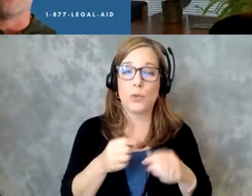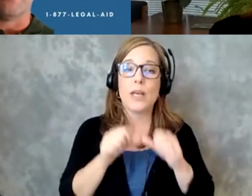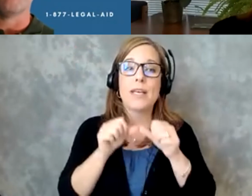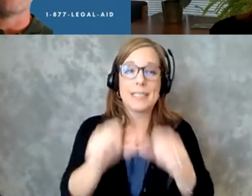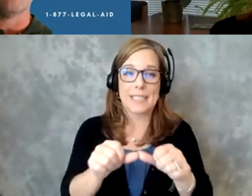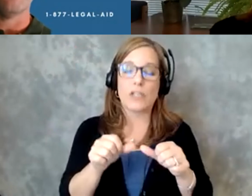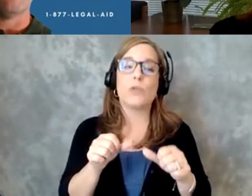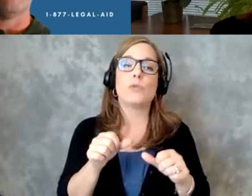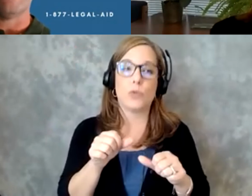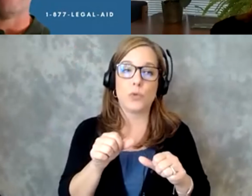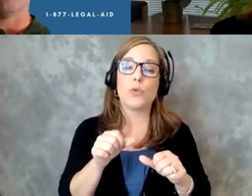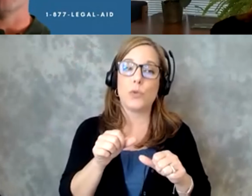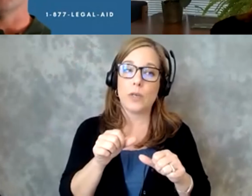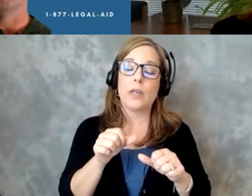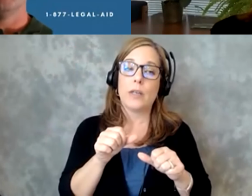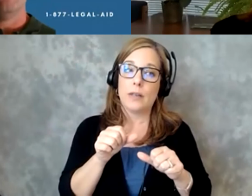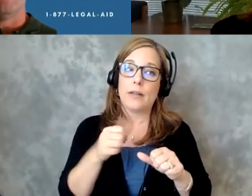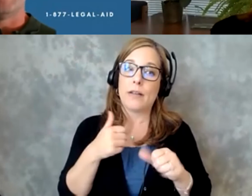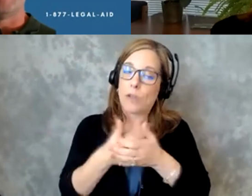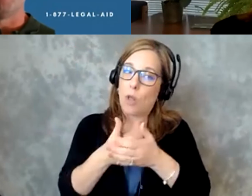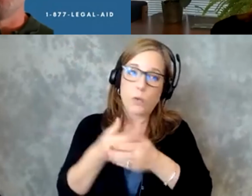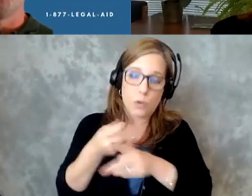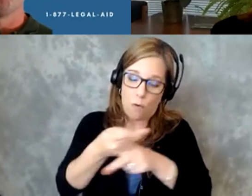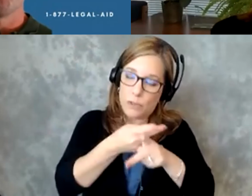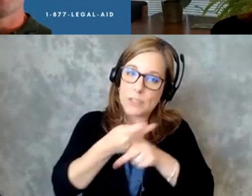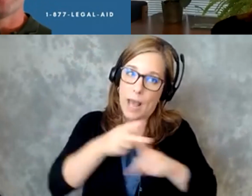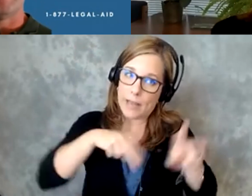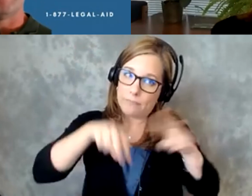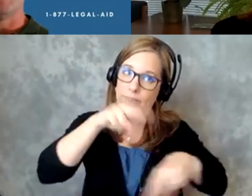exercise great oversight over that. I think also